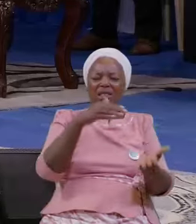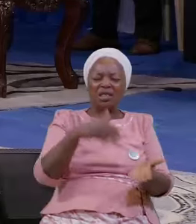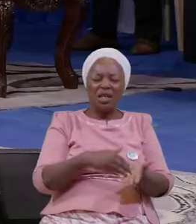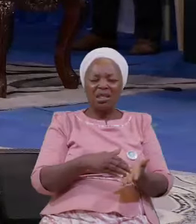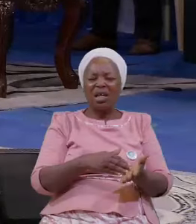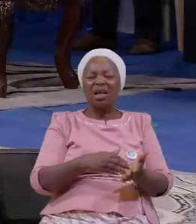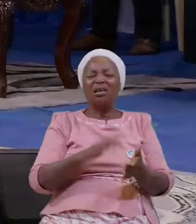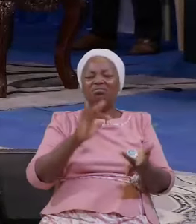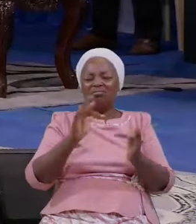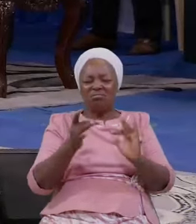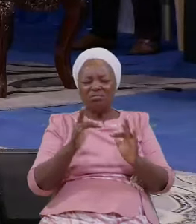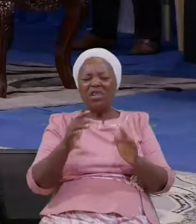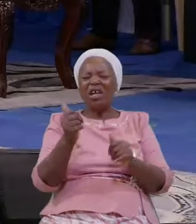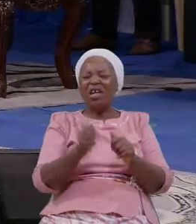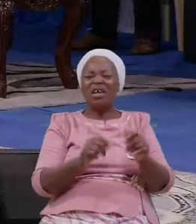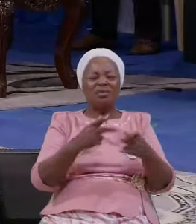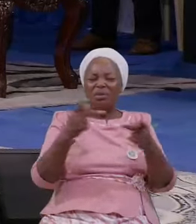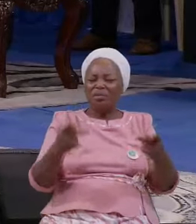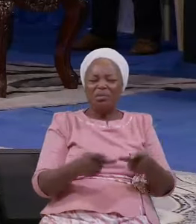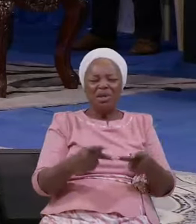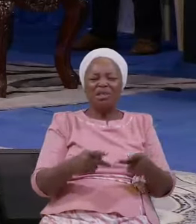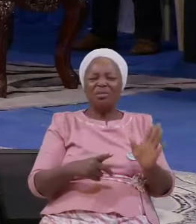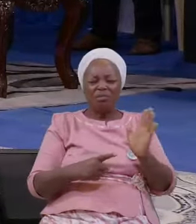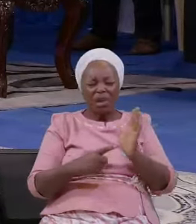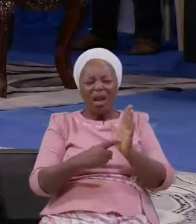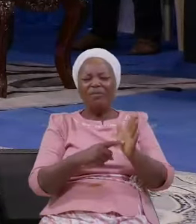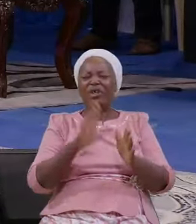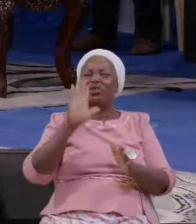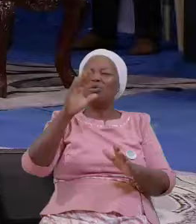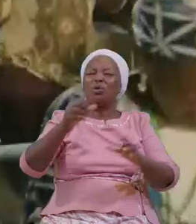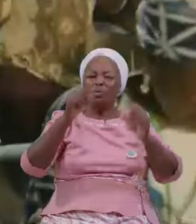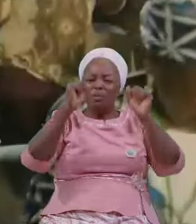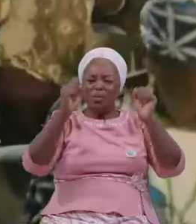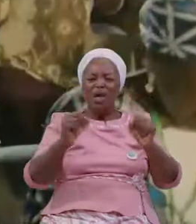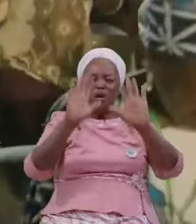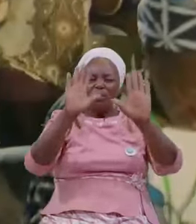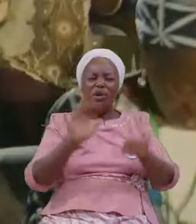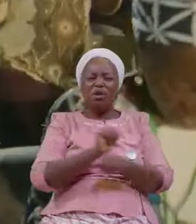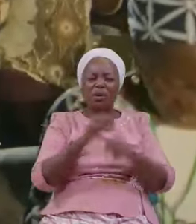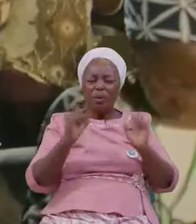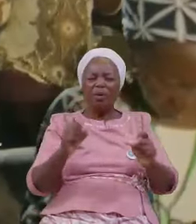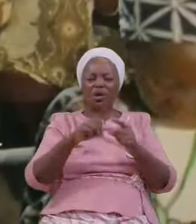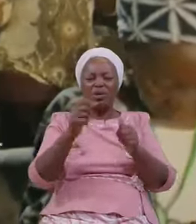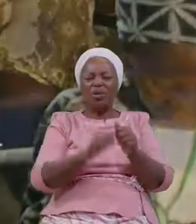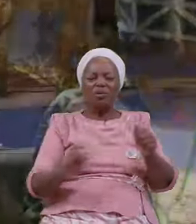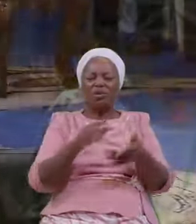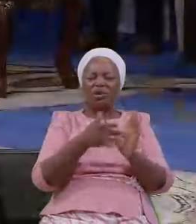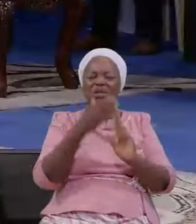online, everywhere, manifest your miracle power to everyone. It is